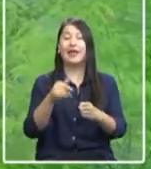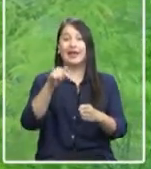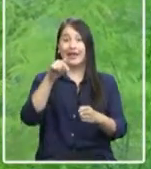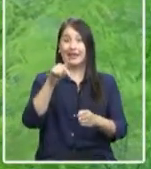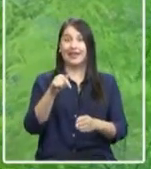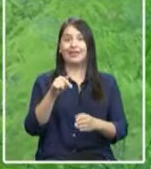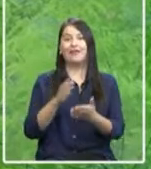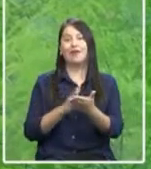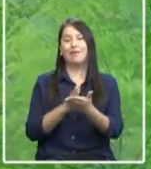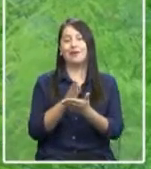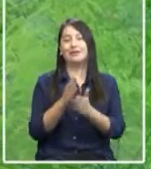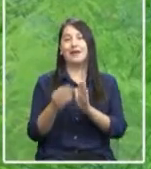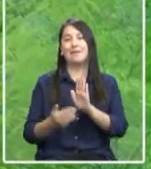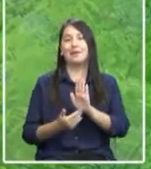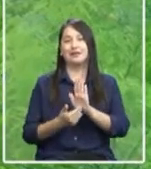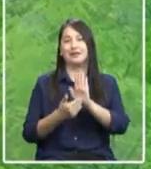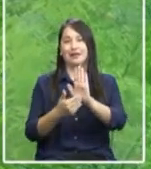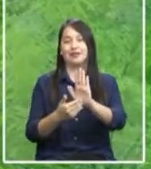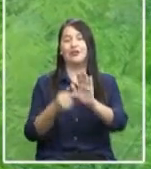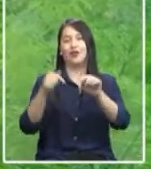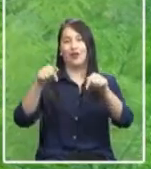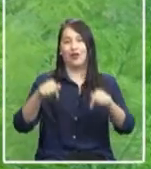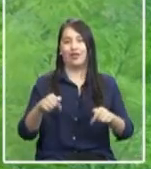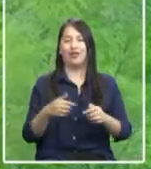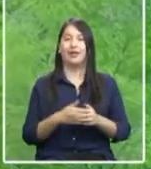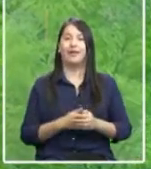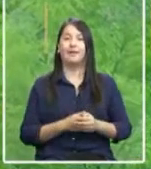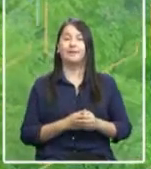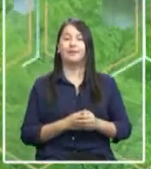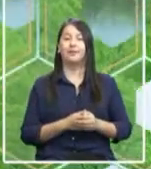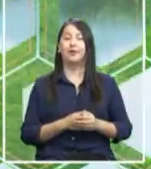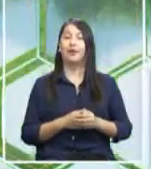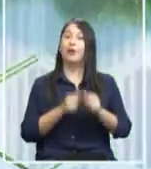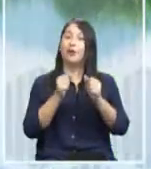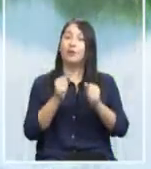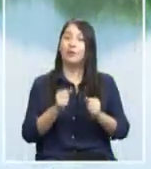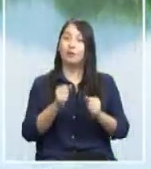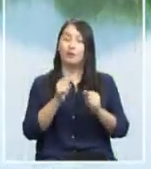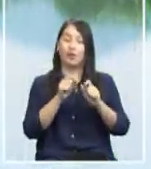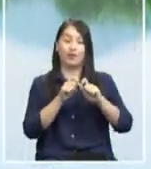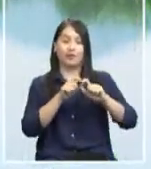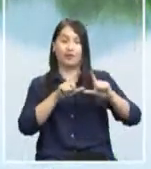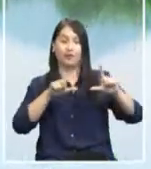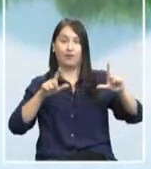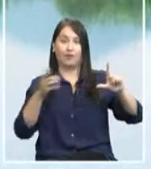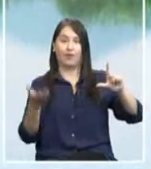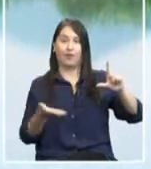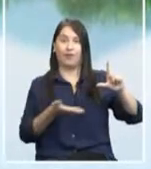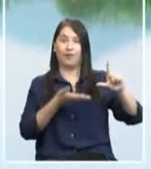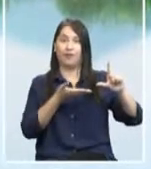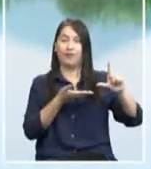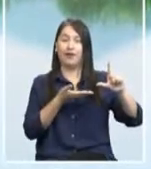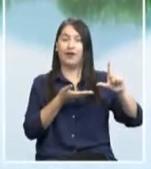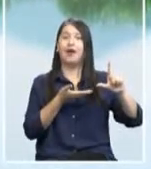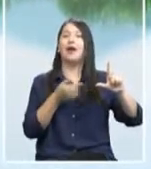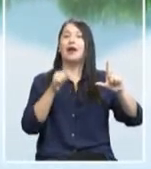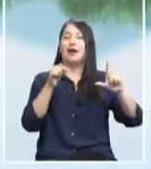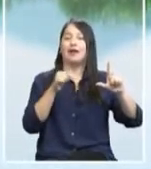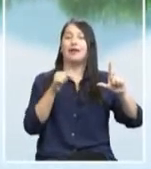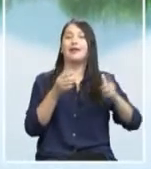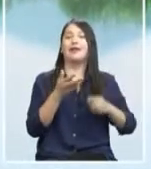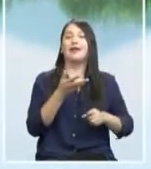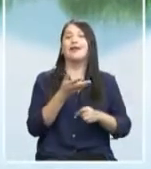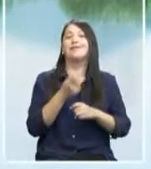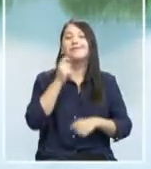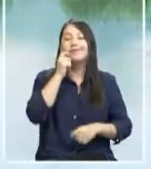today. So in the backdrop there, you see the human journey and you see that as a species, we've traveled all over the face